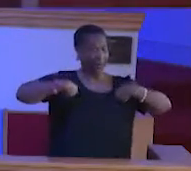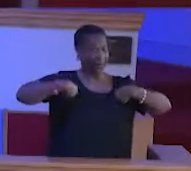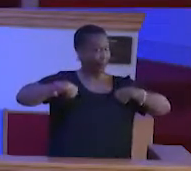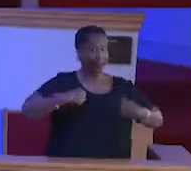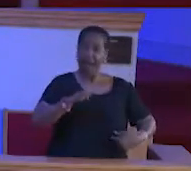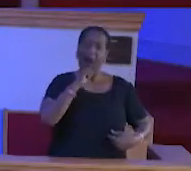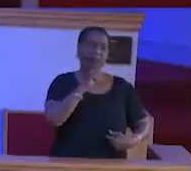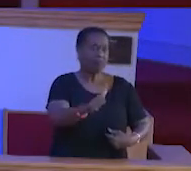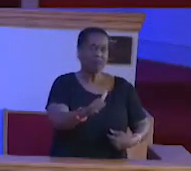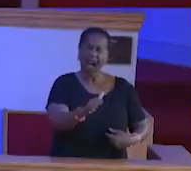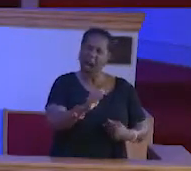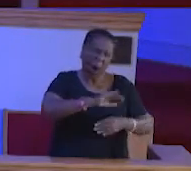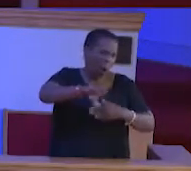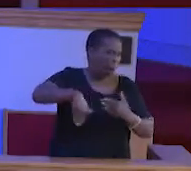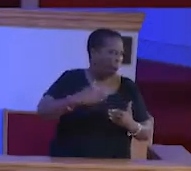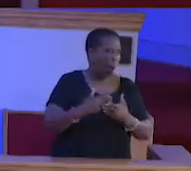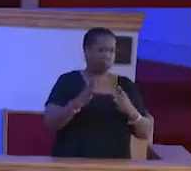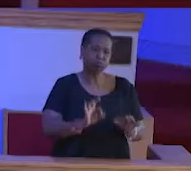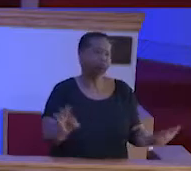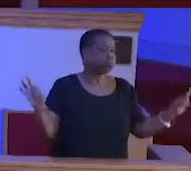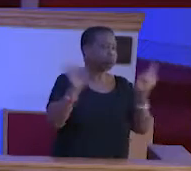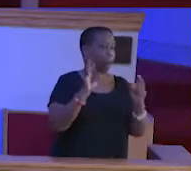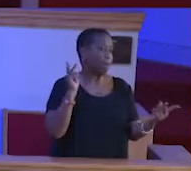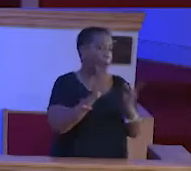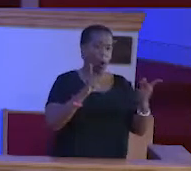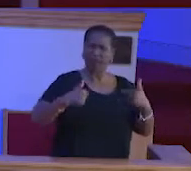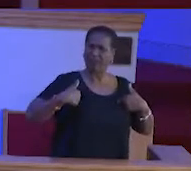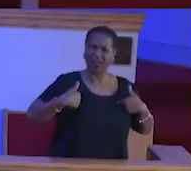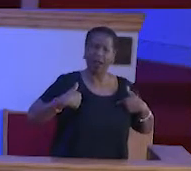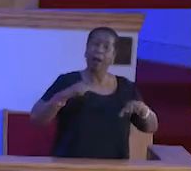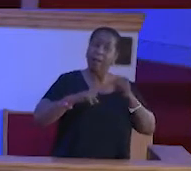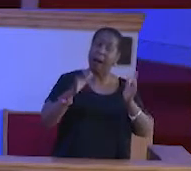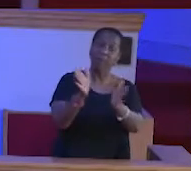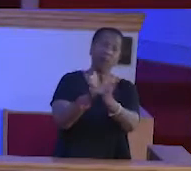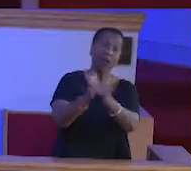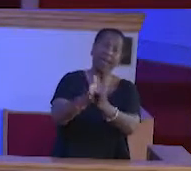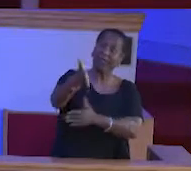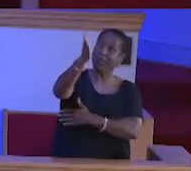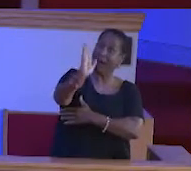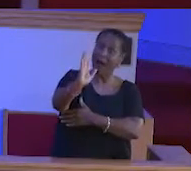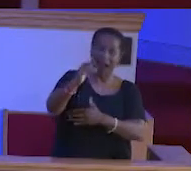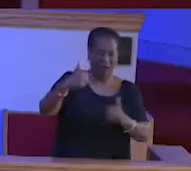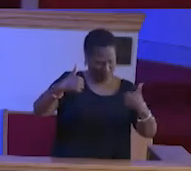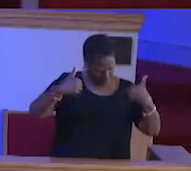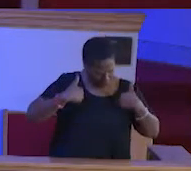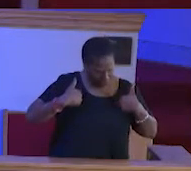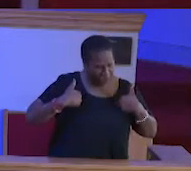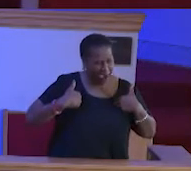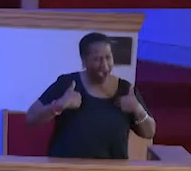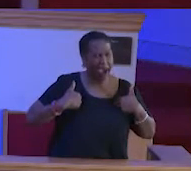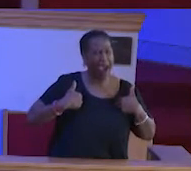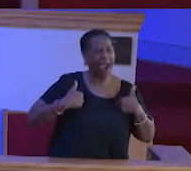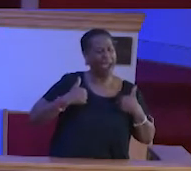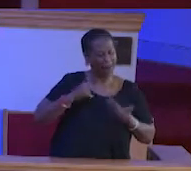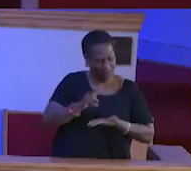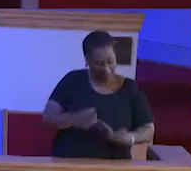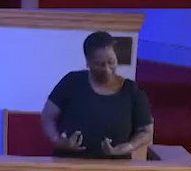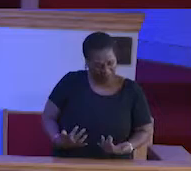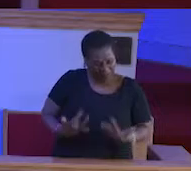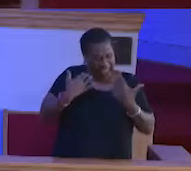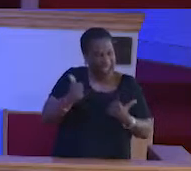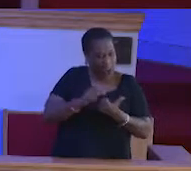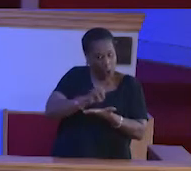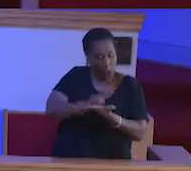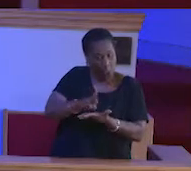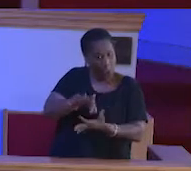all that I'm cracked up to be, but praise be to God. When I catch on fire with the Holy Ghost, I